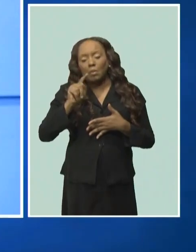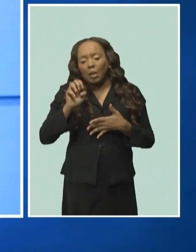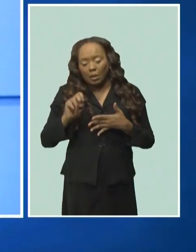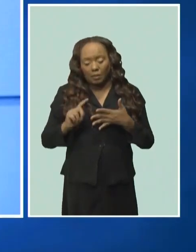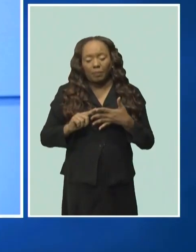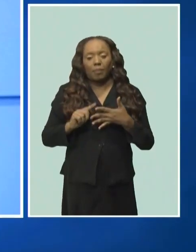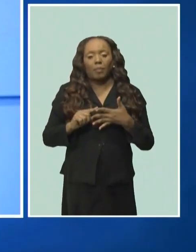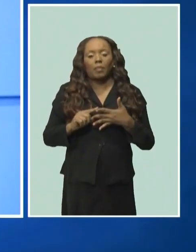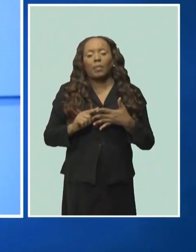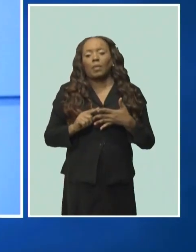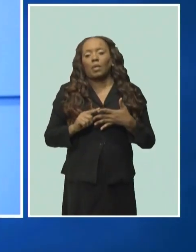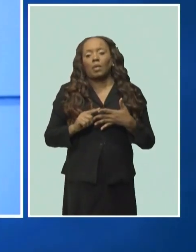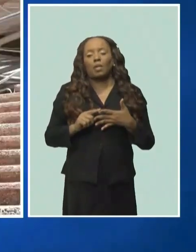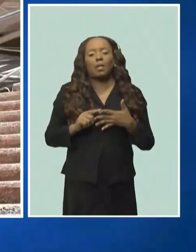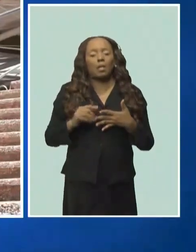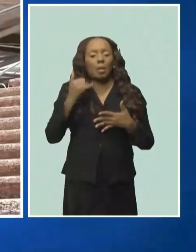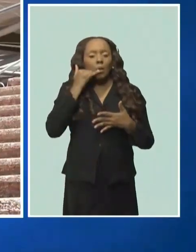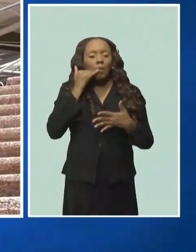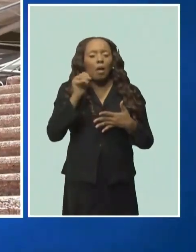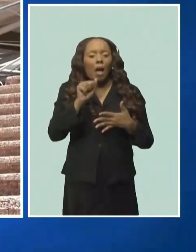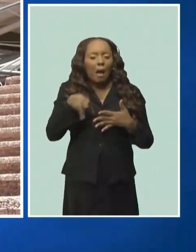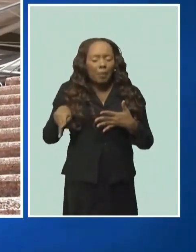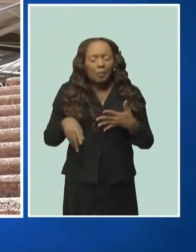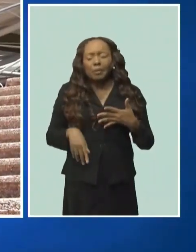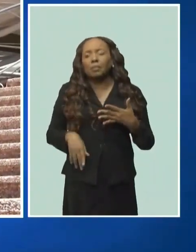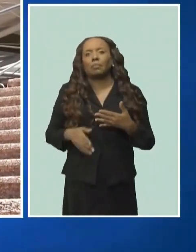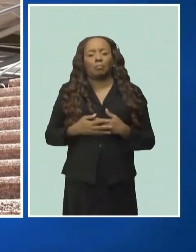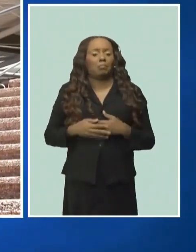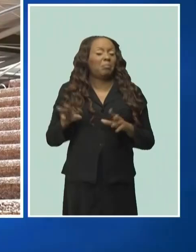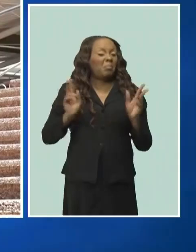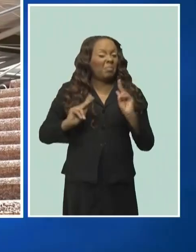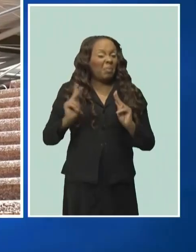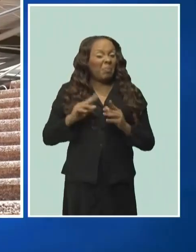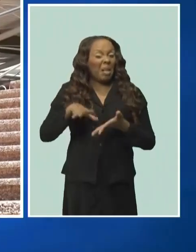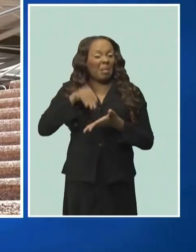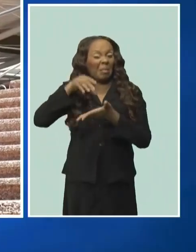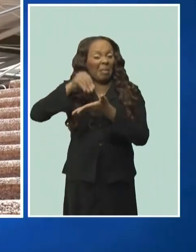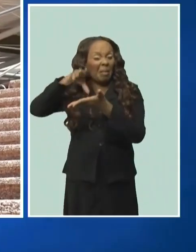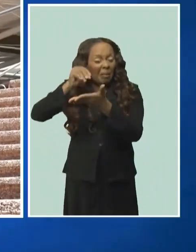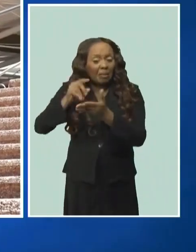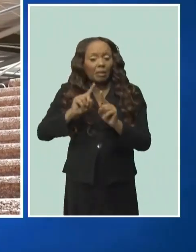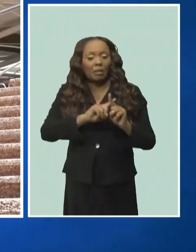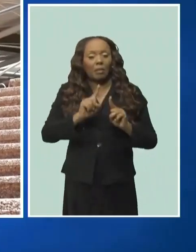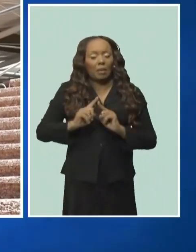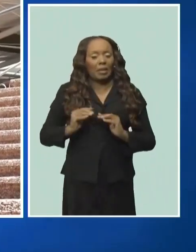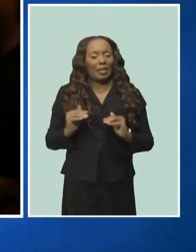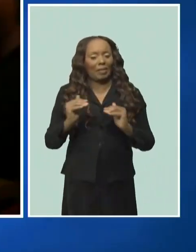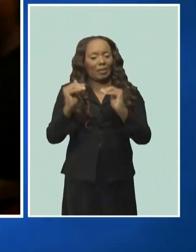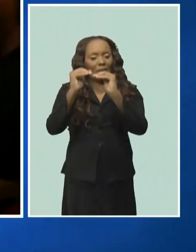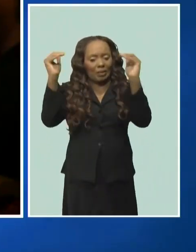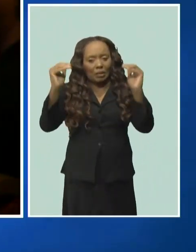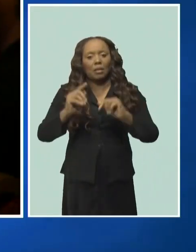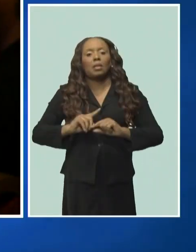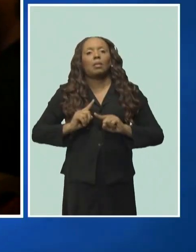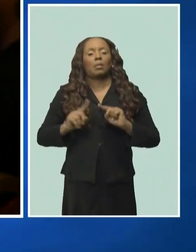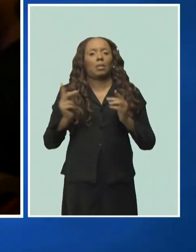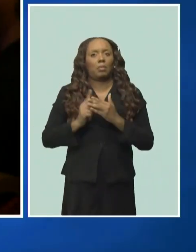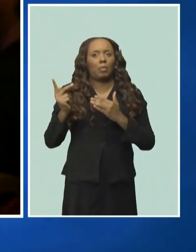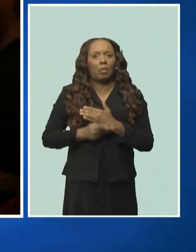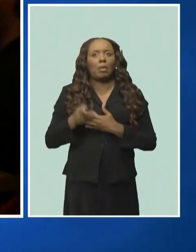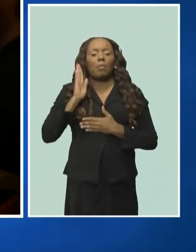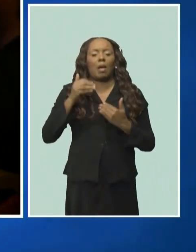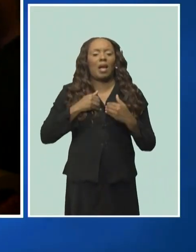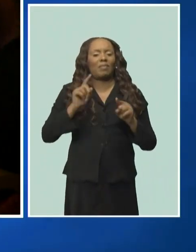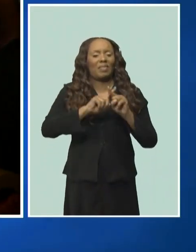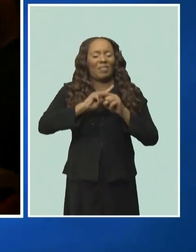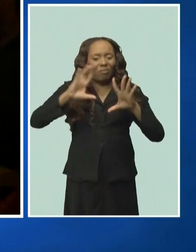be broken down in modules. People learn at different levels, and the bank official told the audience the program is laid out to cover all